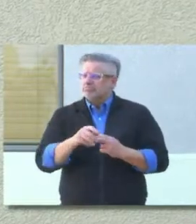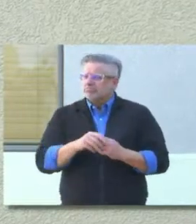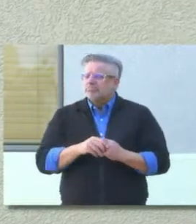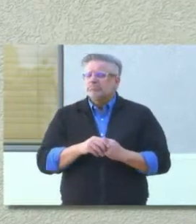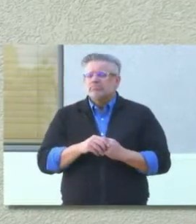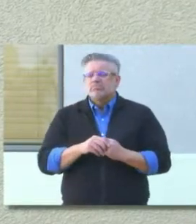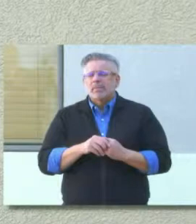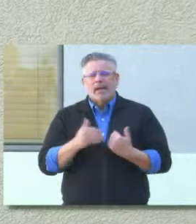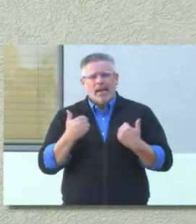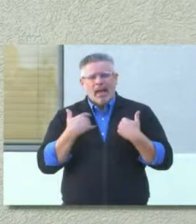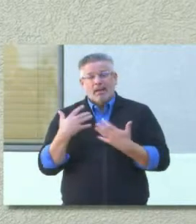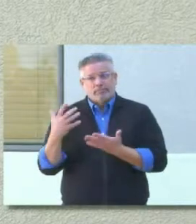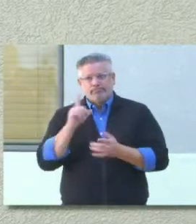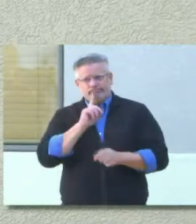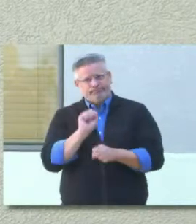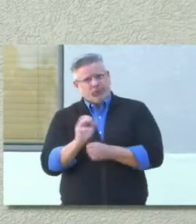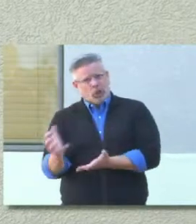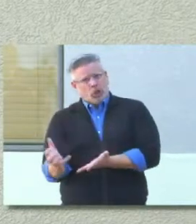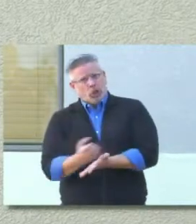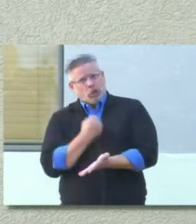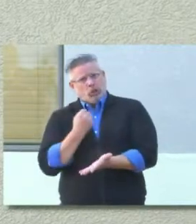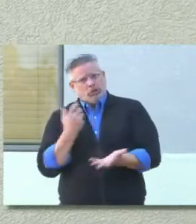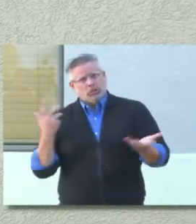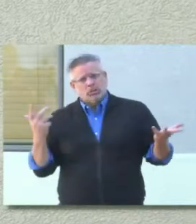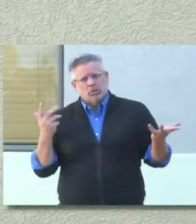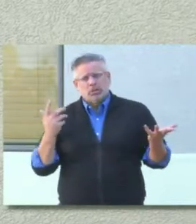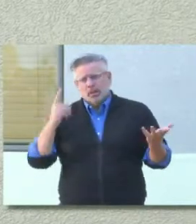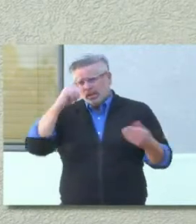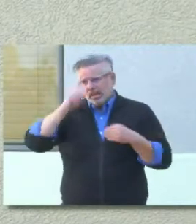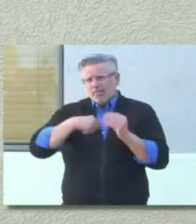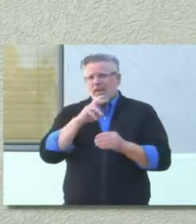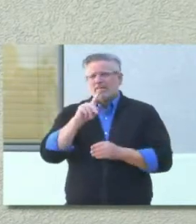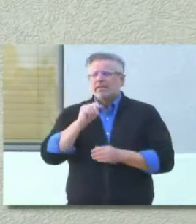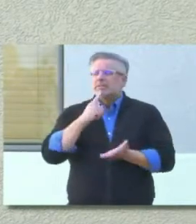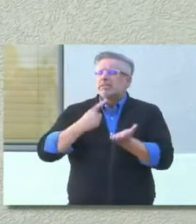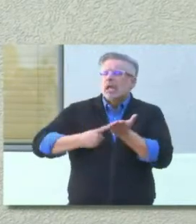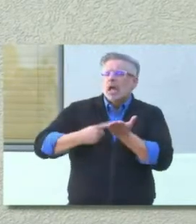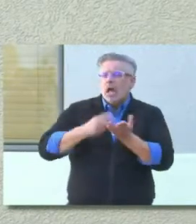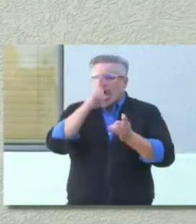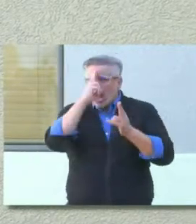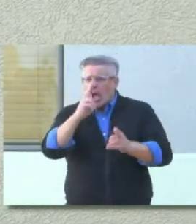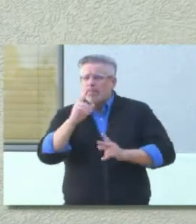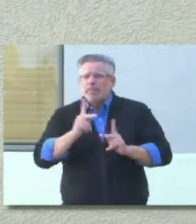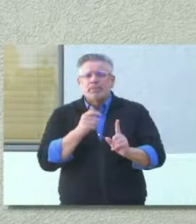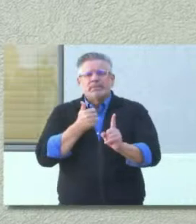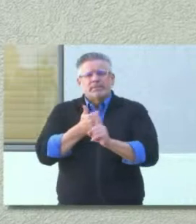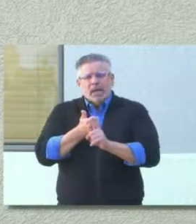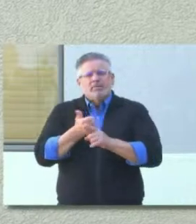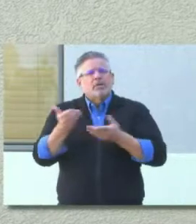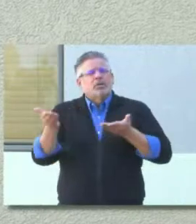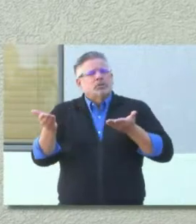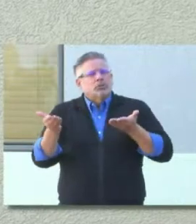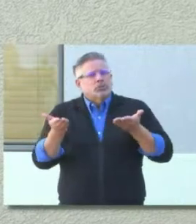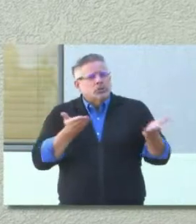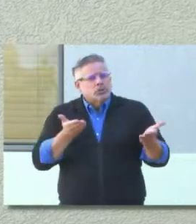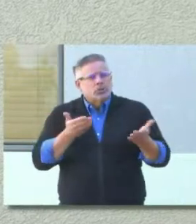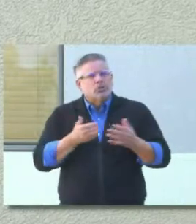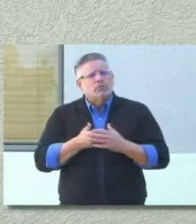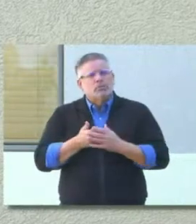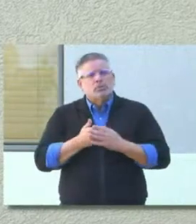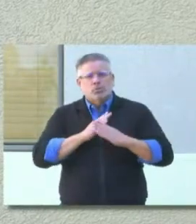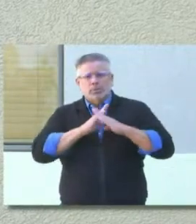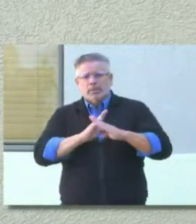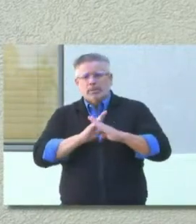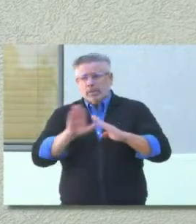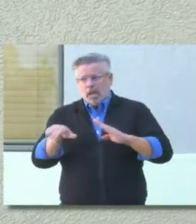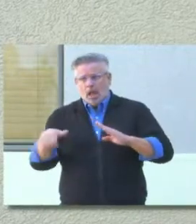that they have earned. And think about that. When we think about veterans, we talk about honoring people who have served to